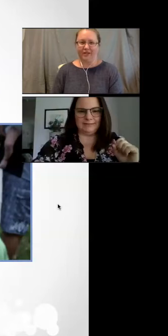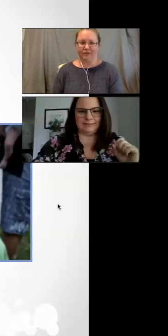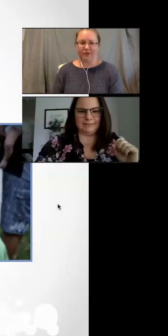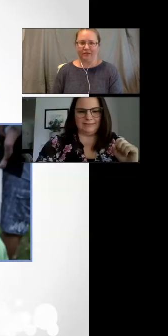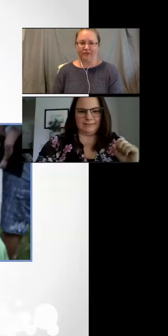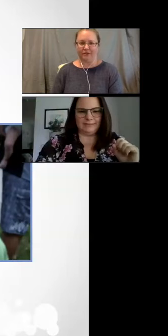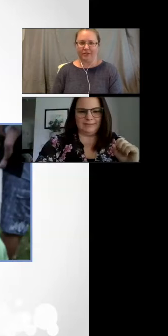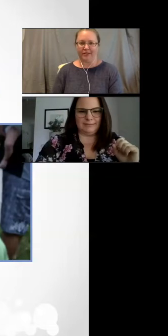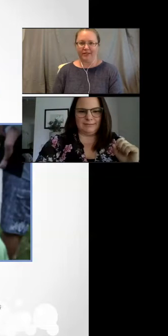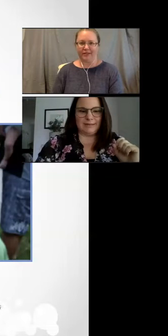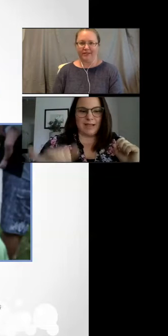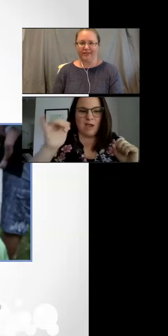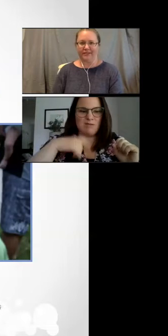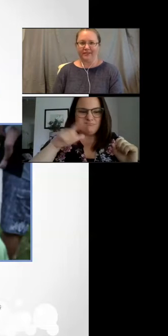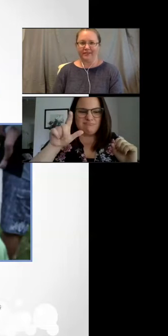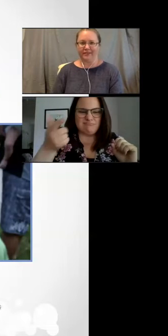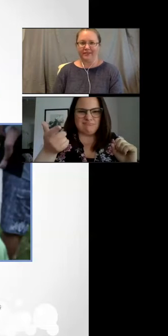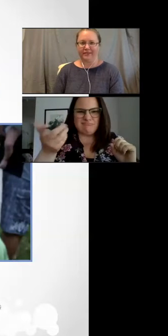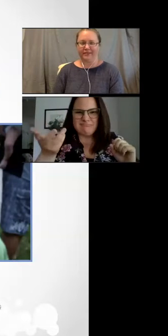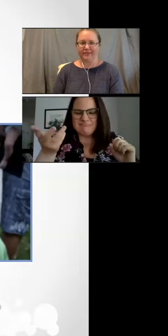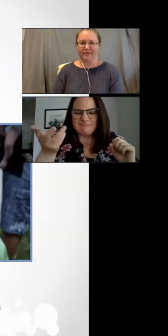I don't know how to forward the slide.